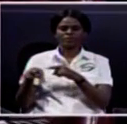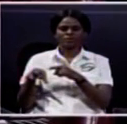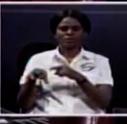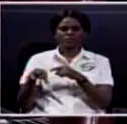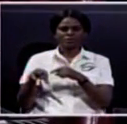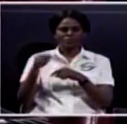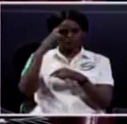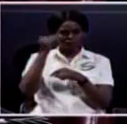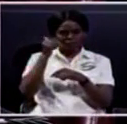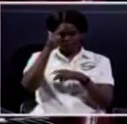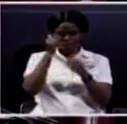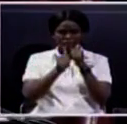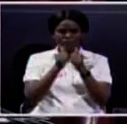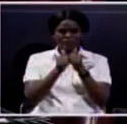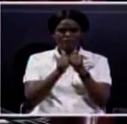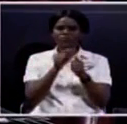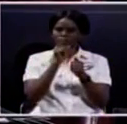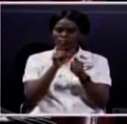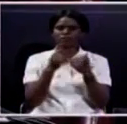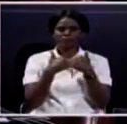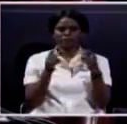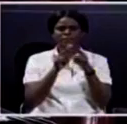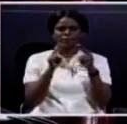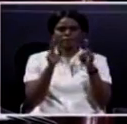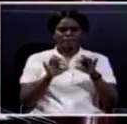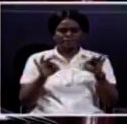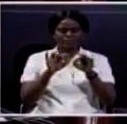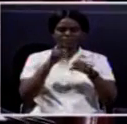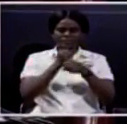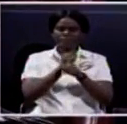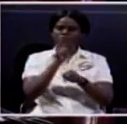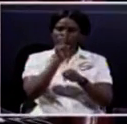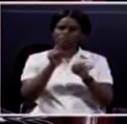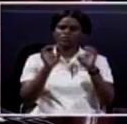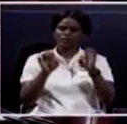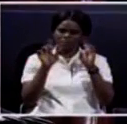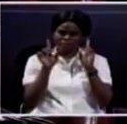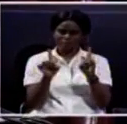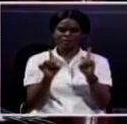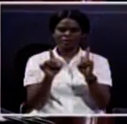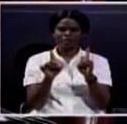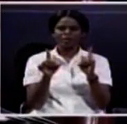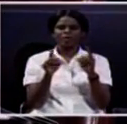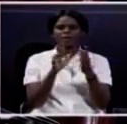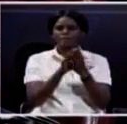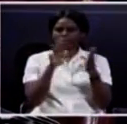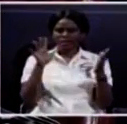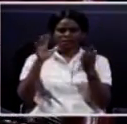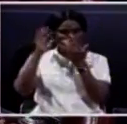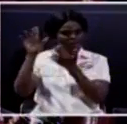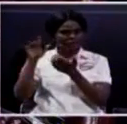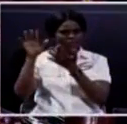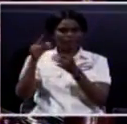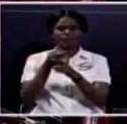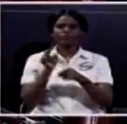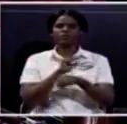the parents play an important role in ensuring that education is delivered to the expectations of the nation. I